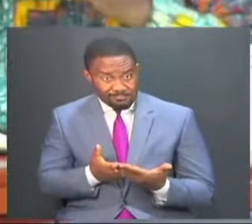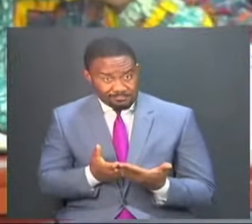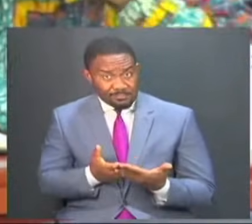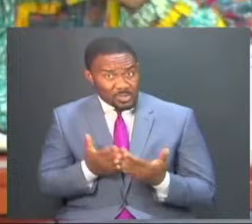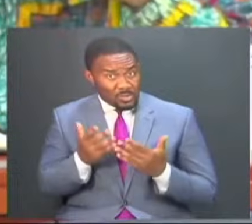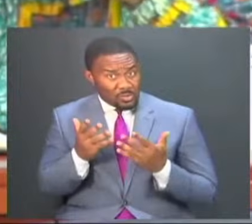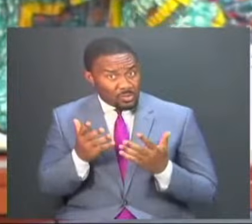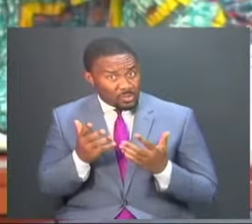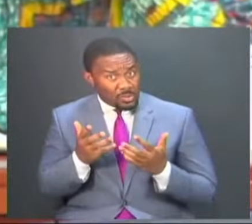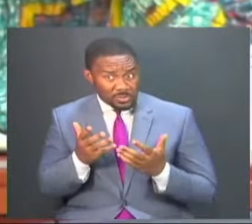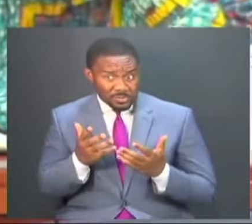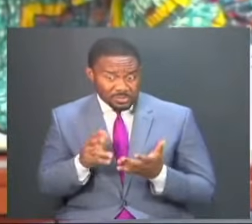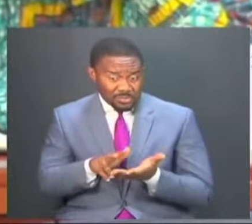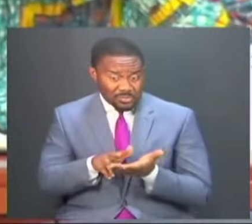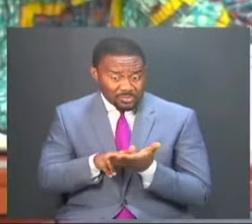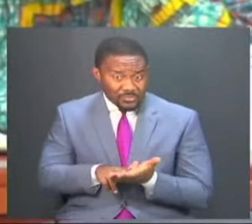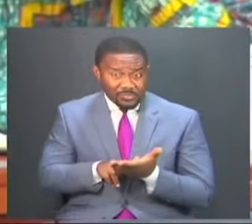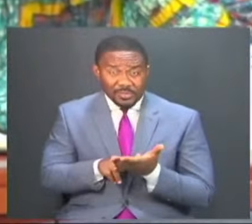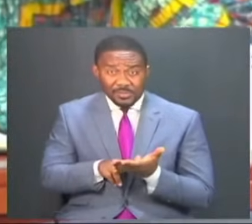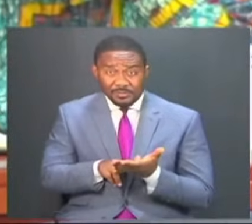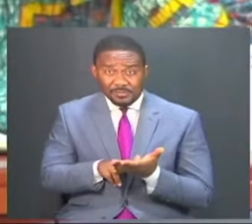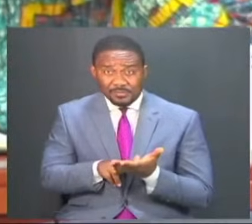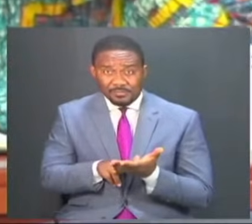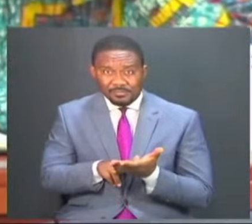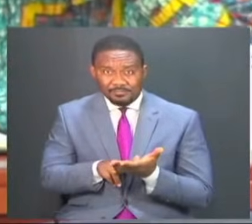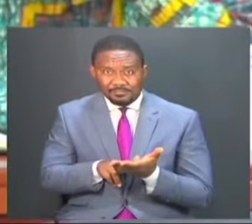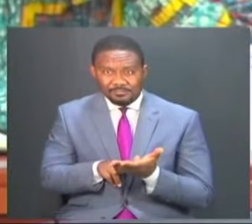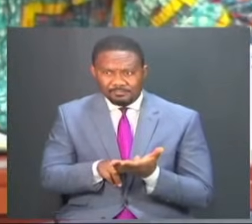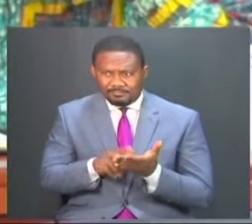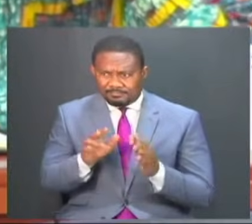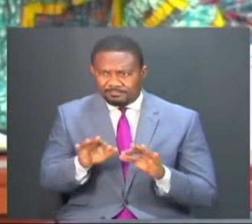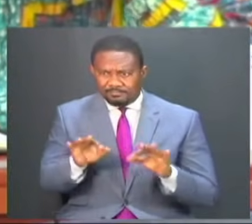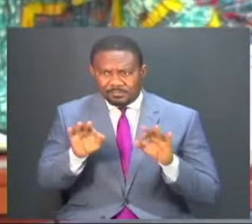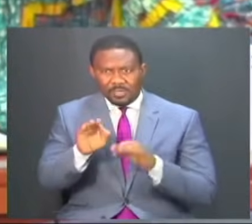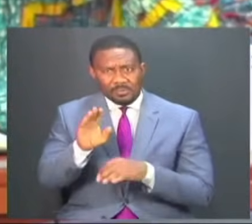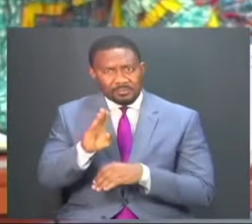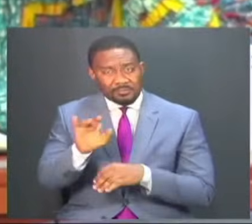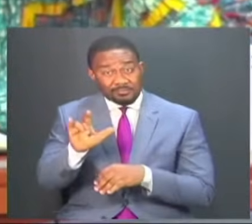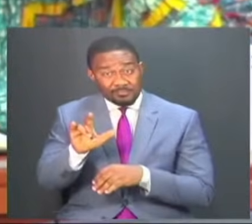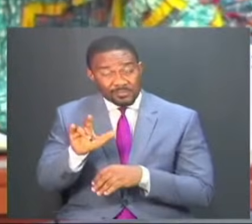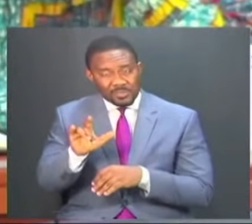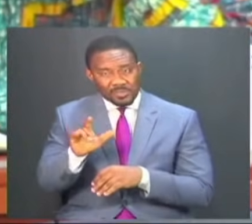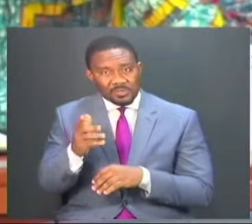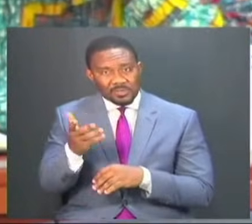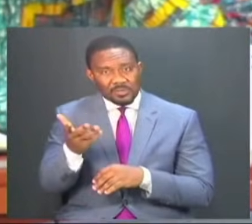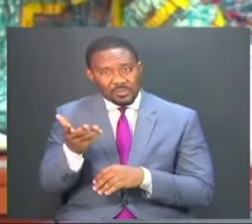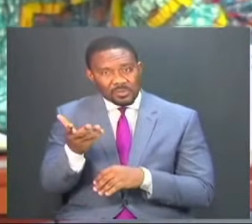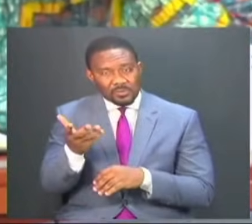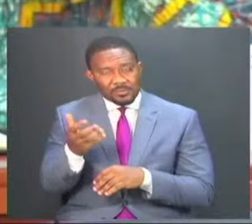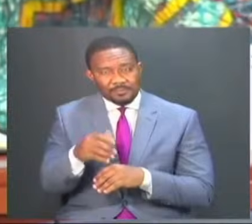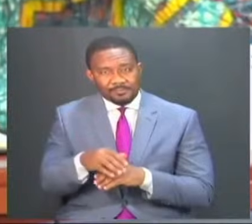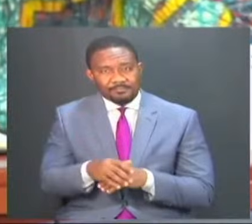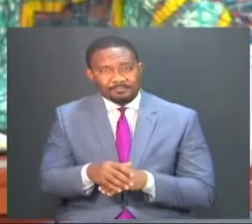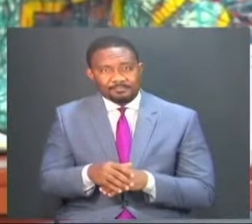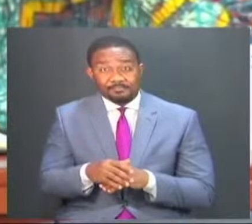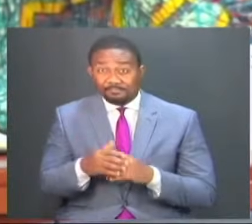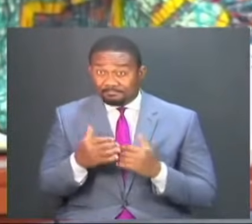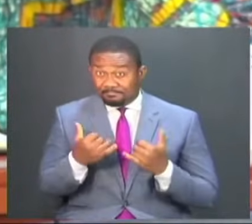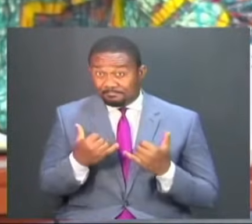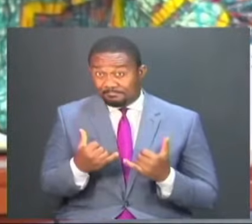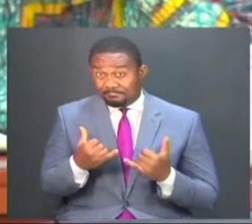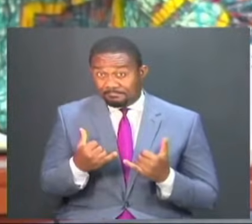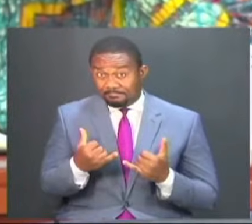seeks the approval of this House on this important bill, Mr. Speaker. Mr. Speaker, currently,